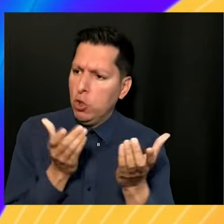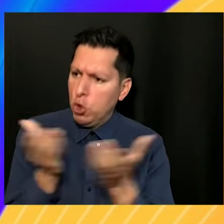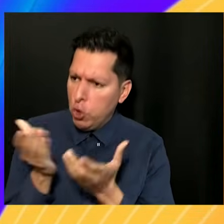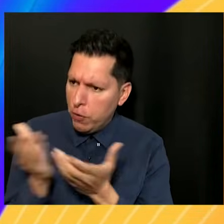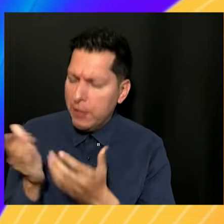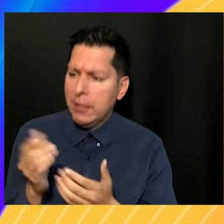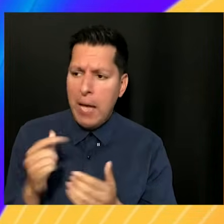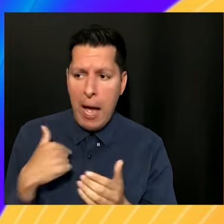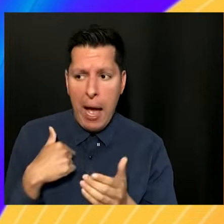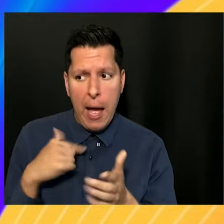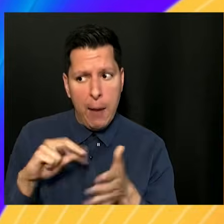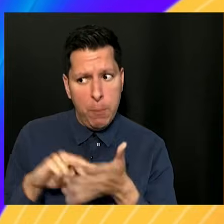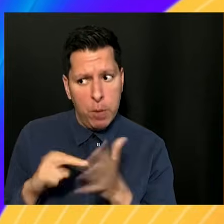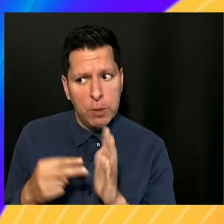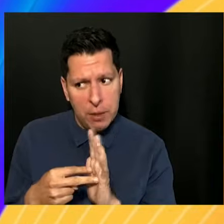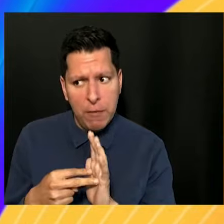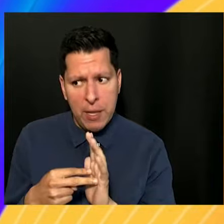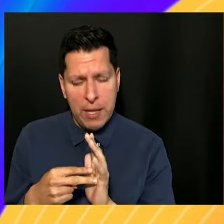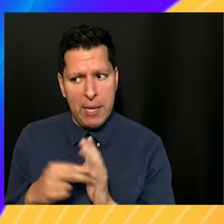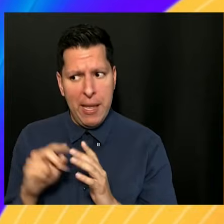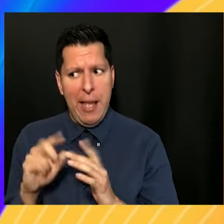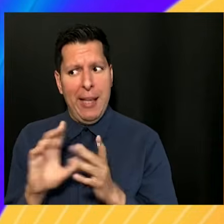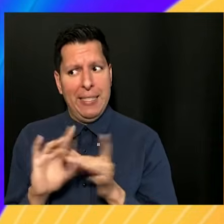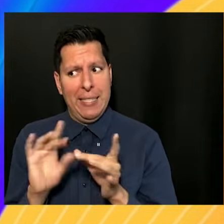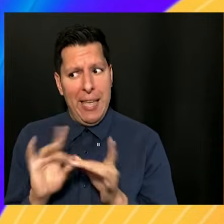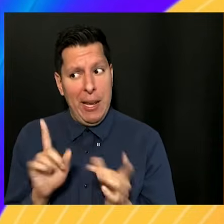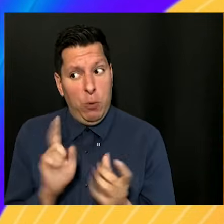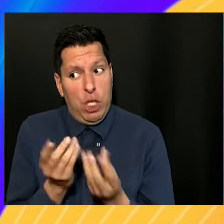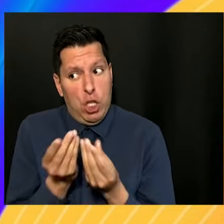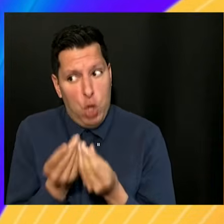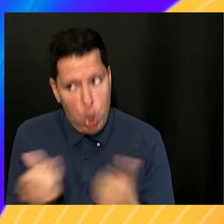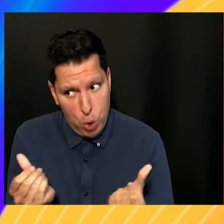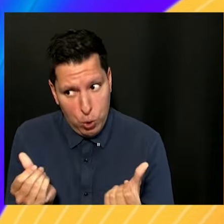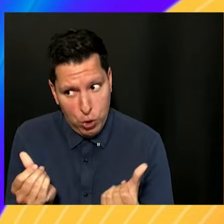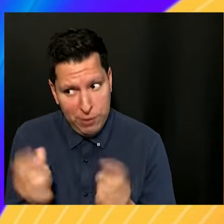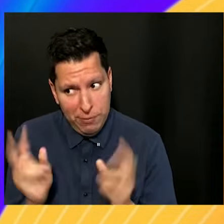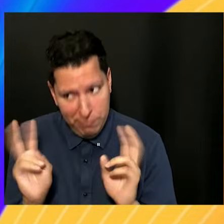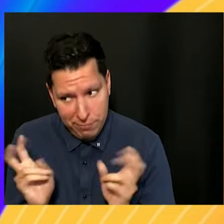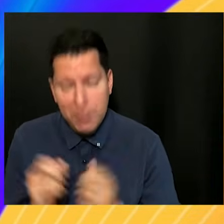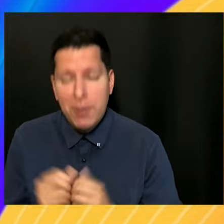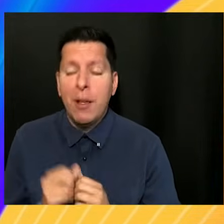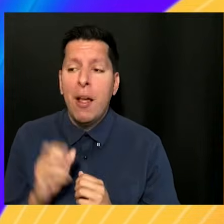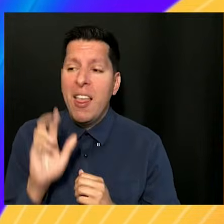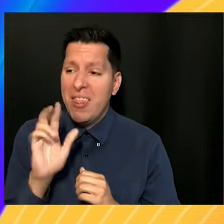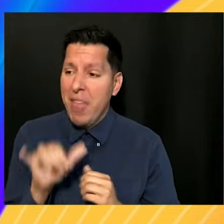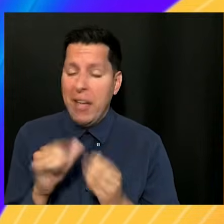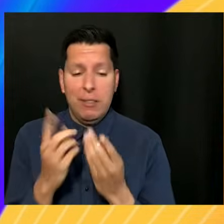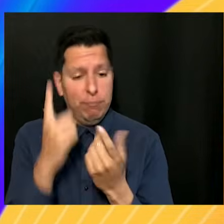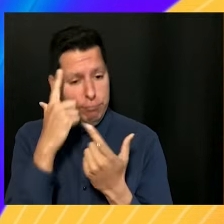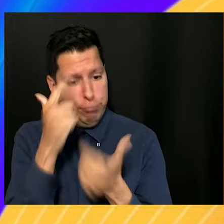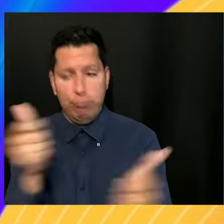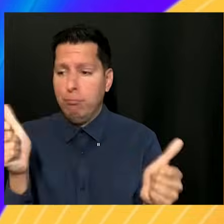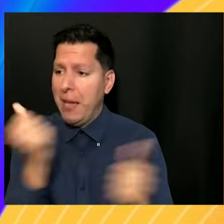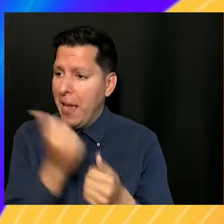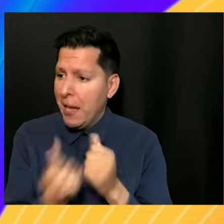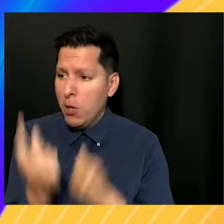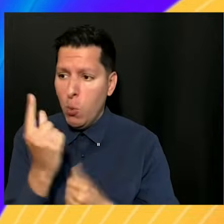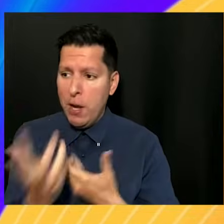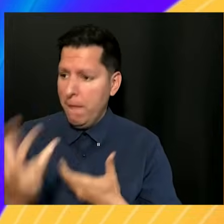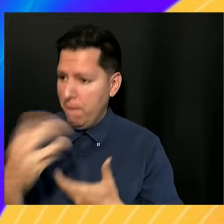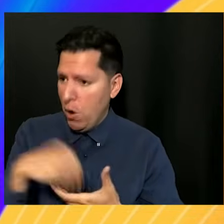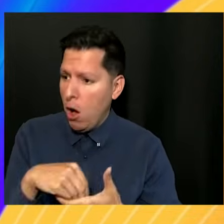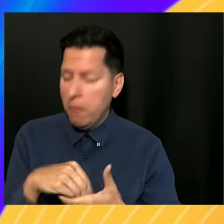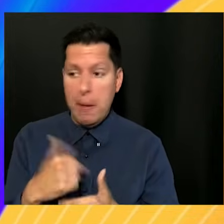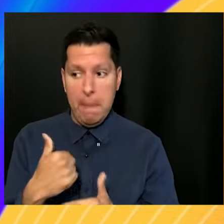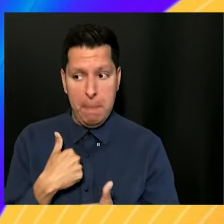purposely started the segment by saying it is a solution Yes. that is open to anyone. And I work with the government, the